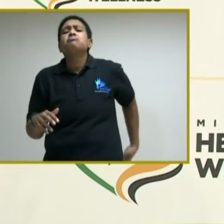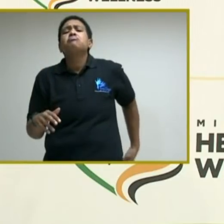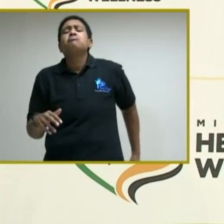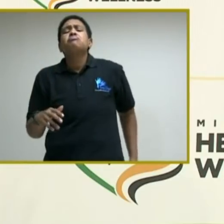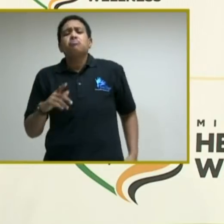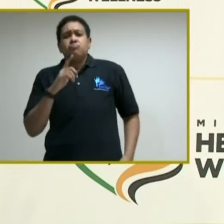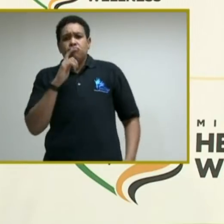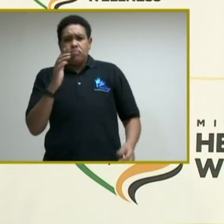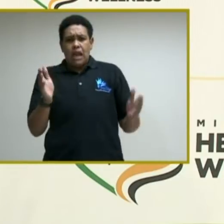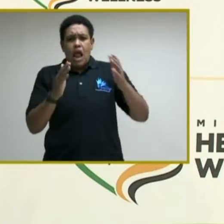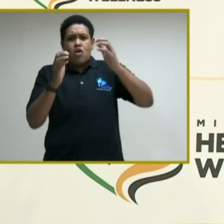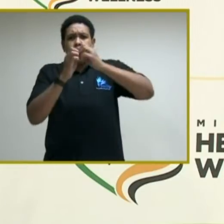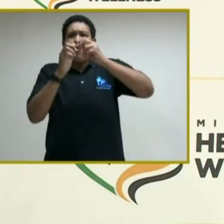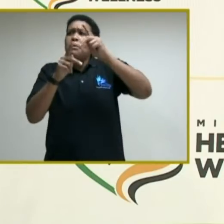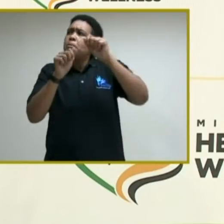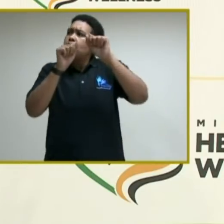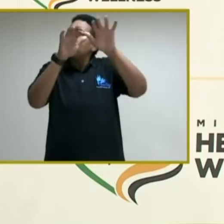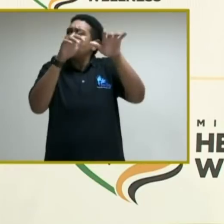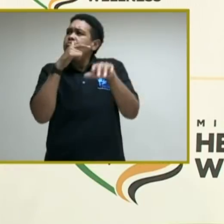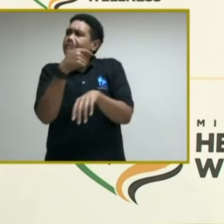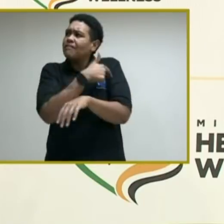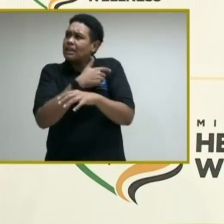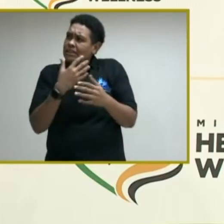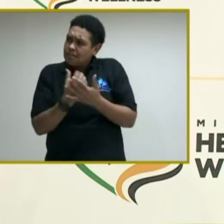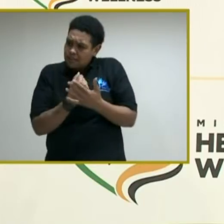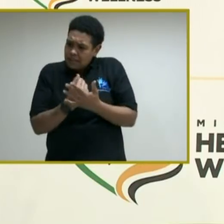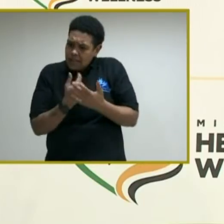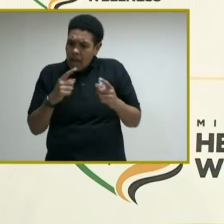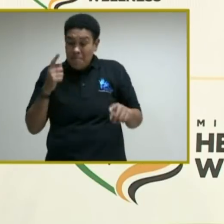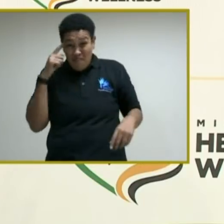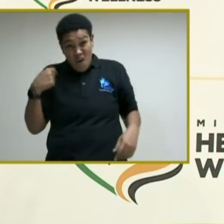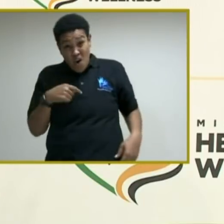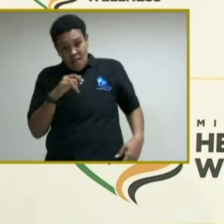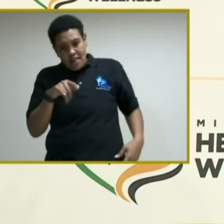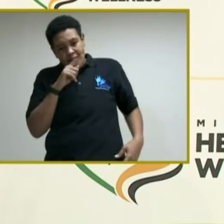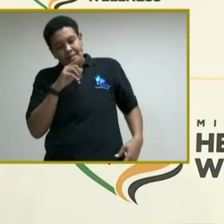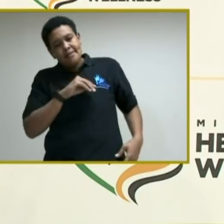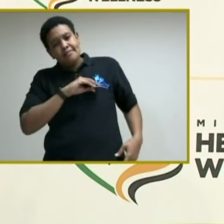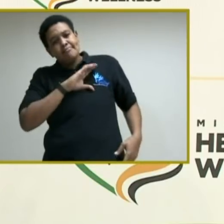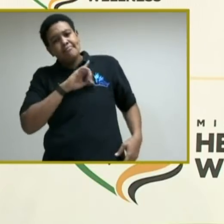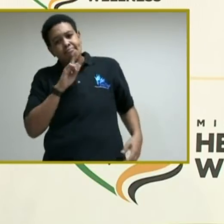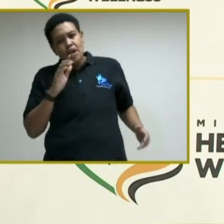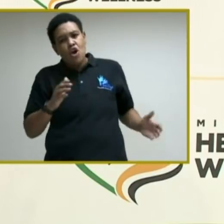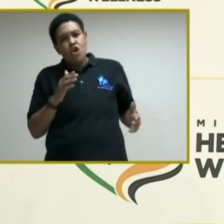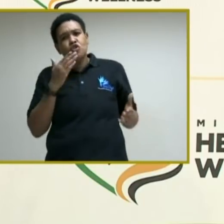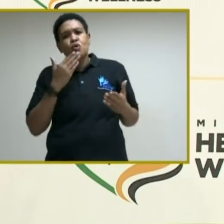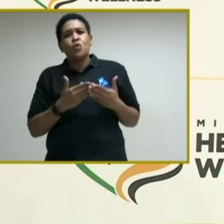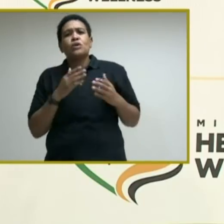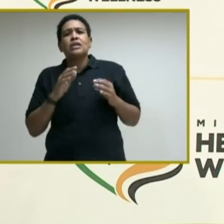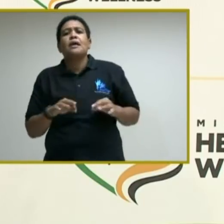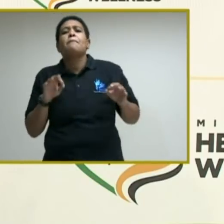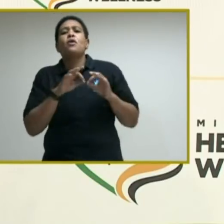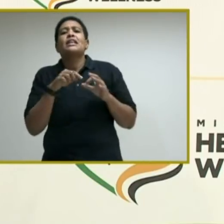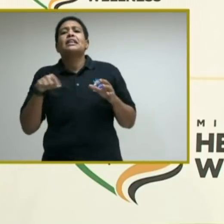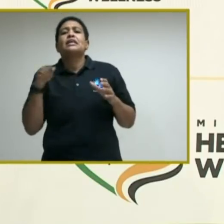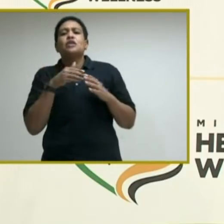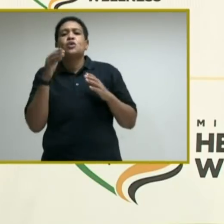encouraging greater take-up. And that for us is encouraging, is good, it's important. This